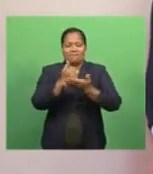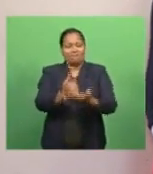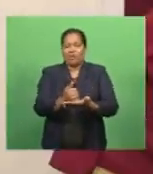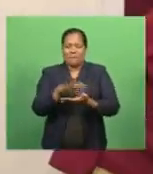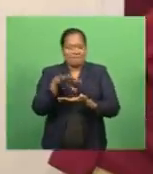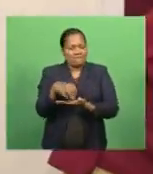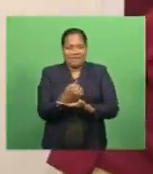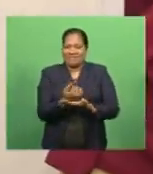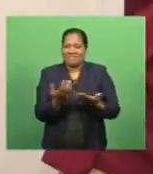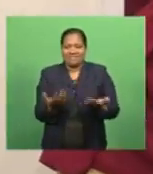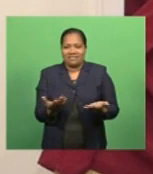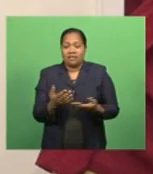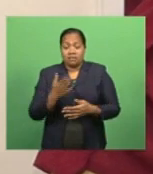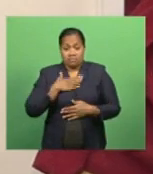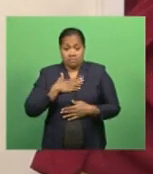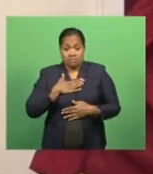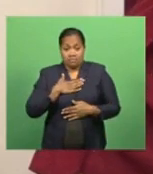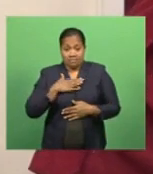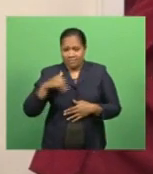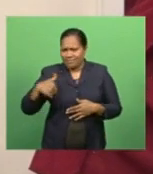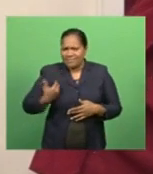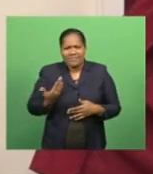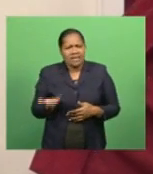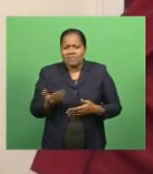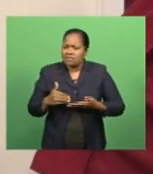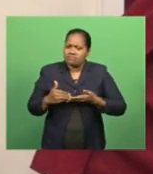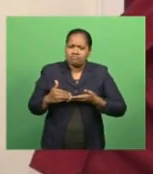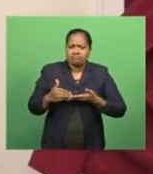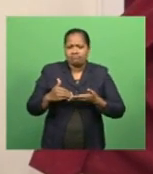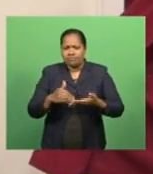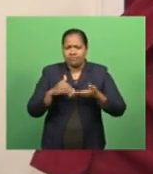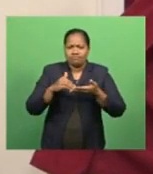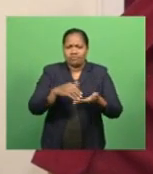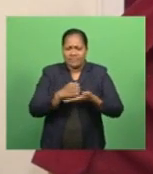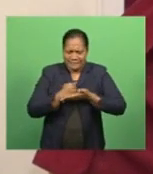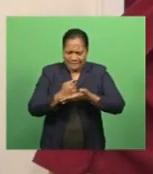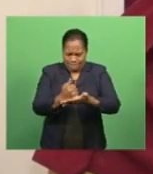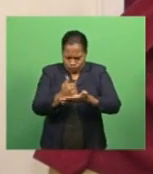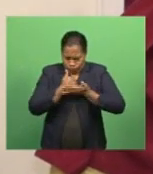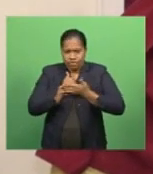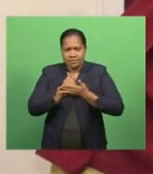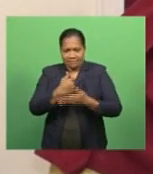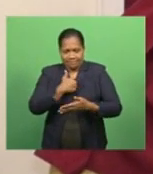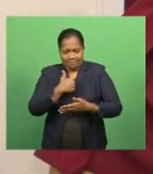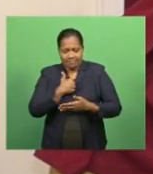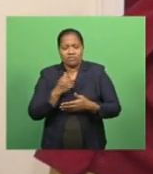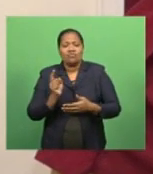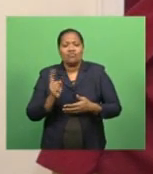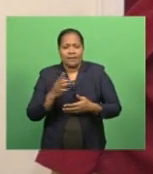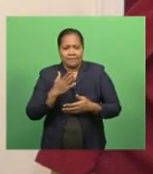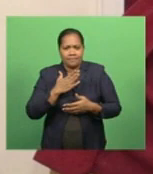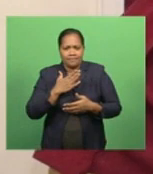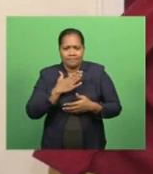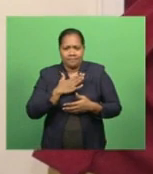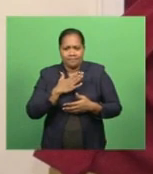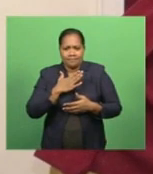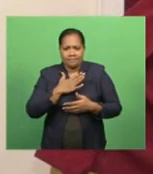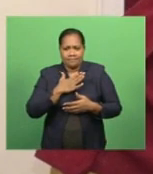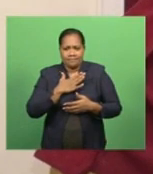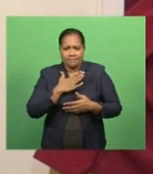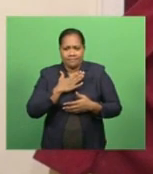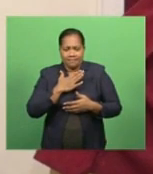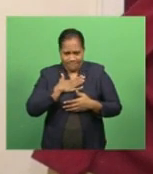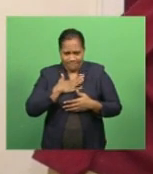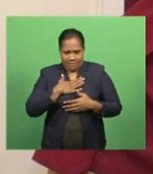this stage. My husband has helped a lot with all the supporting me, mainly supporting me on my hand, like doing the deliveries